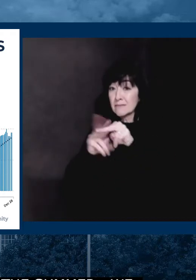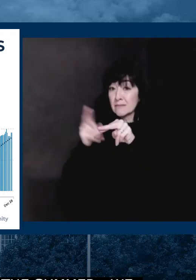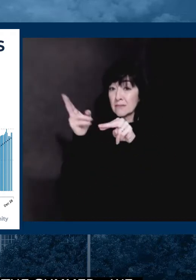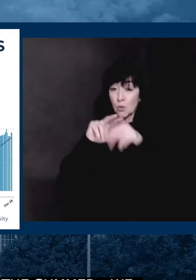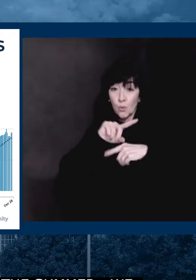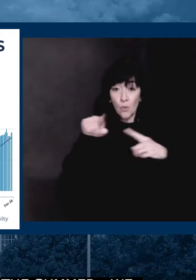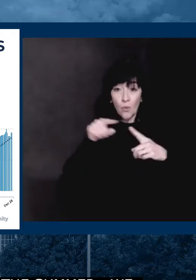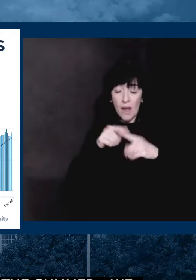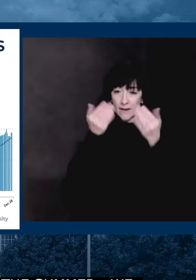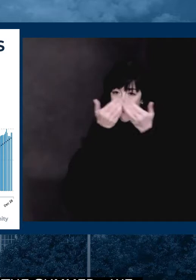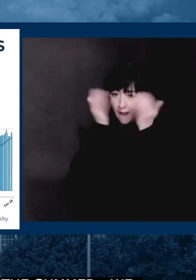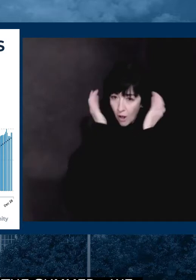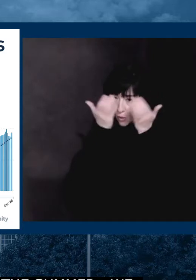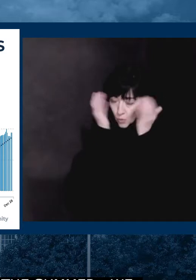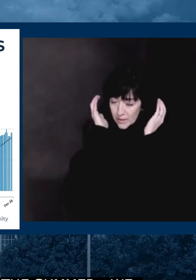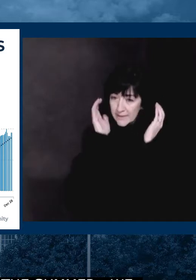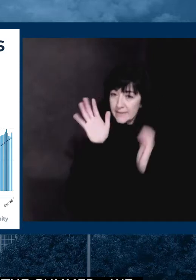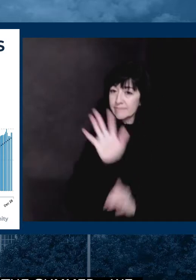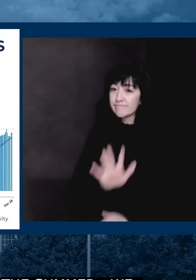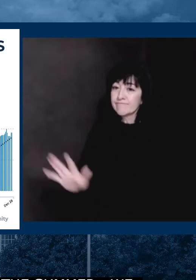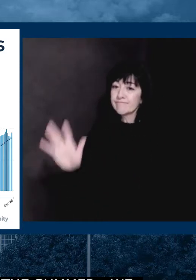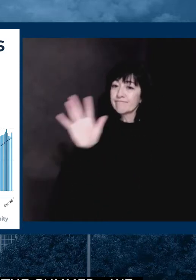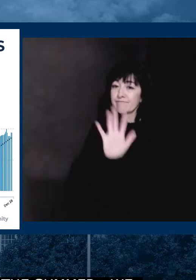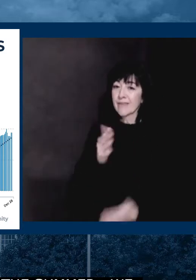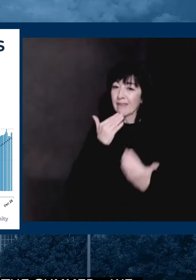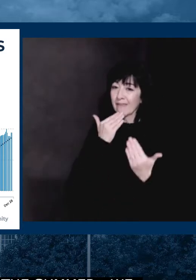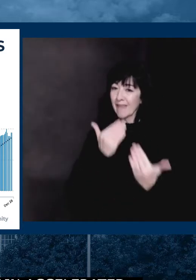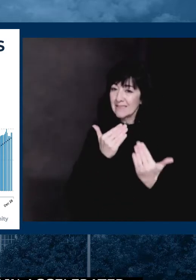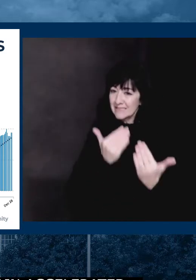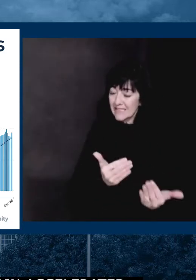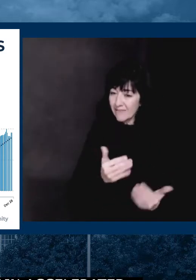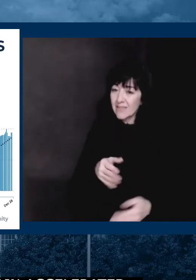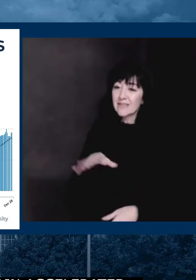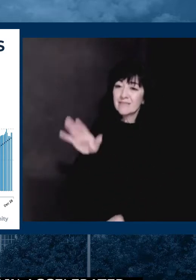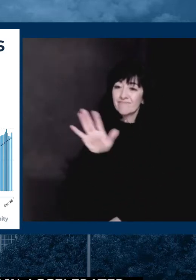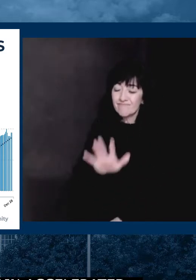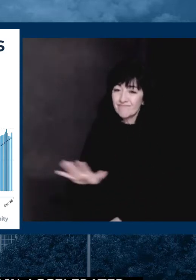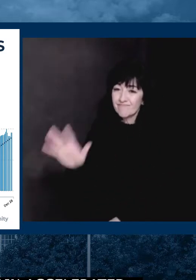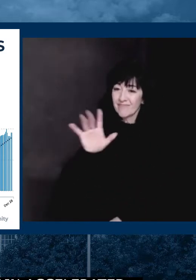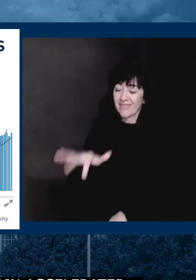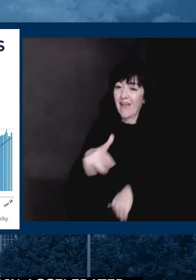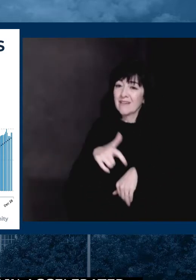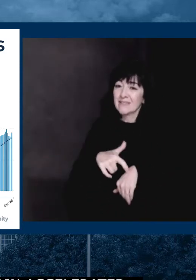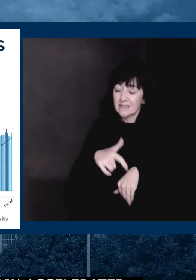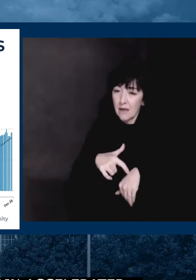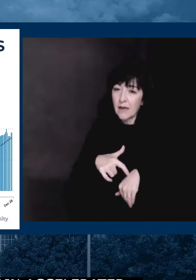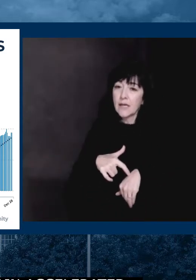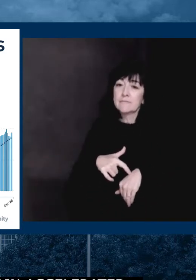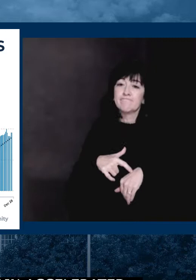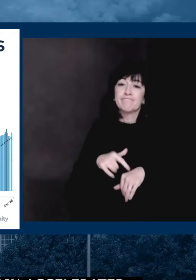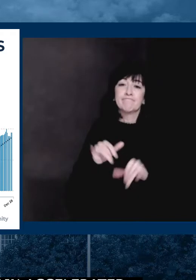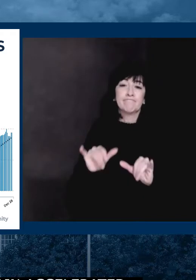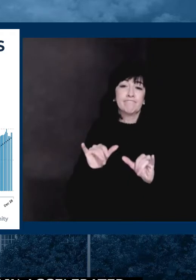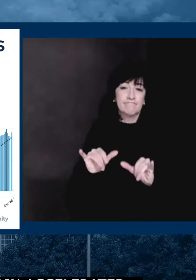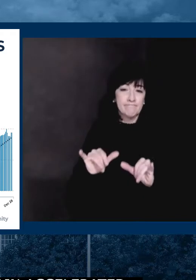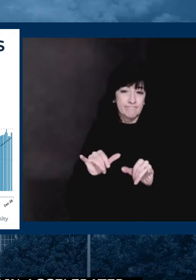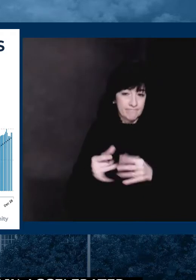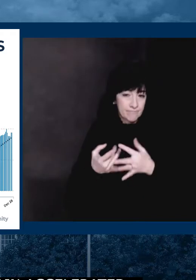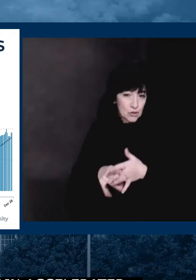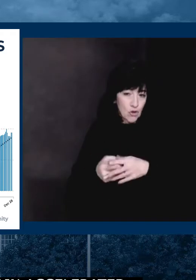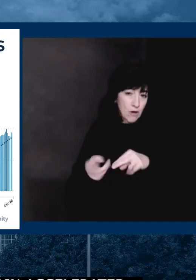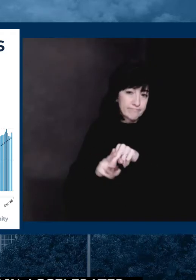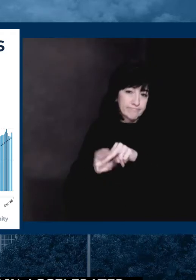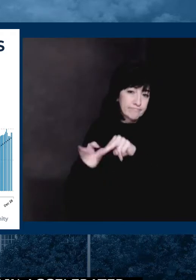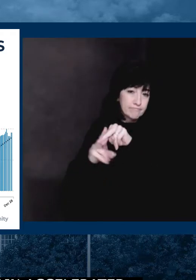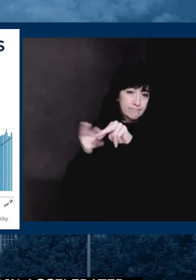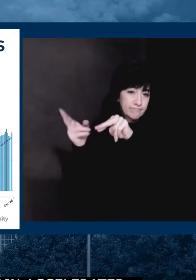particularly after Thanksgiving now to the run up that we have at 427 on